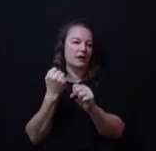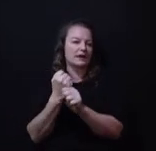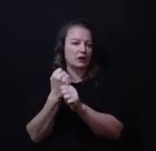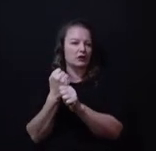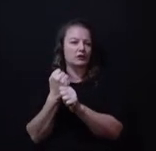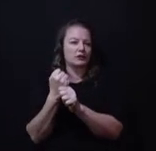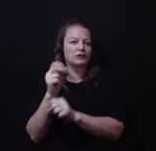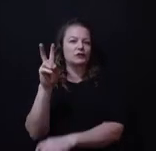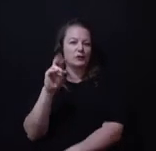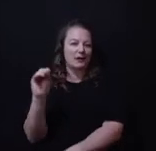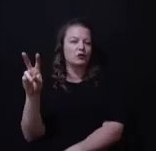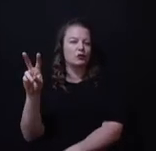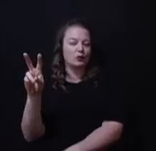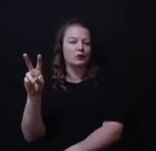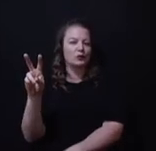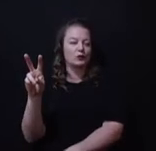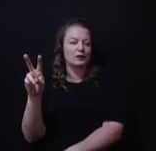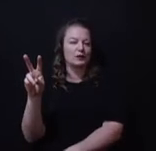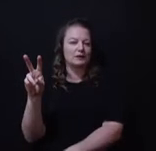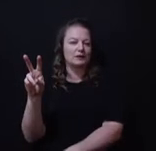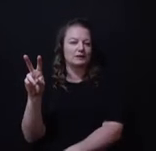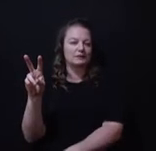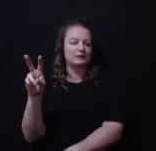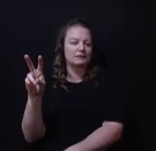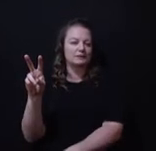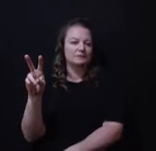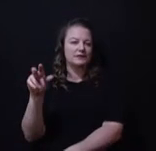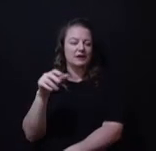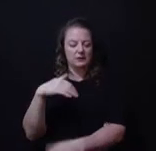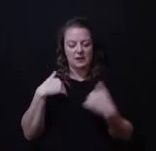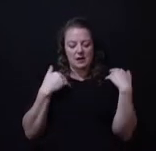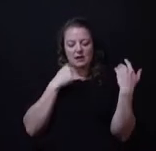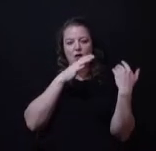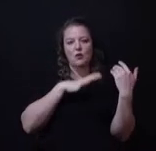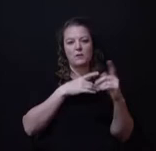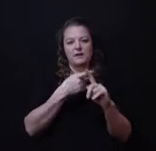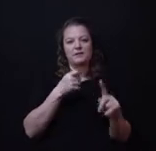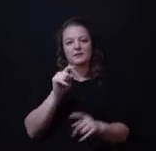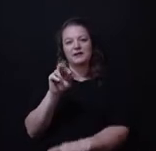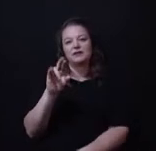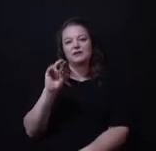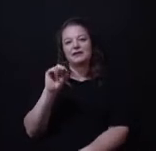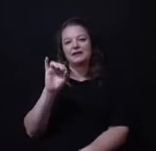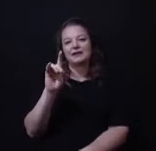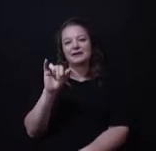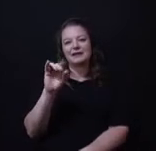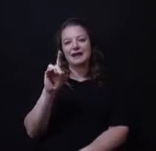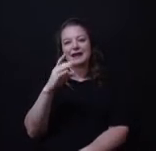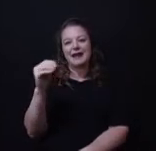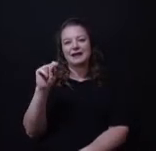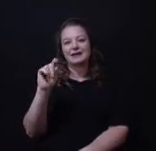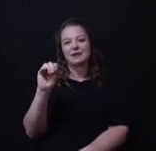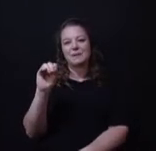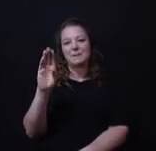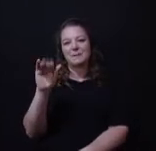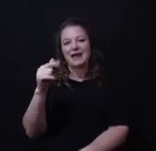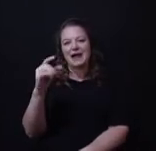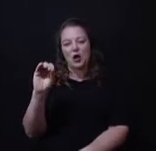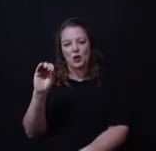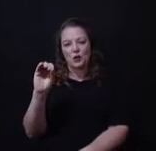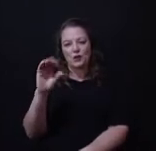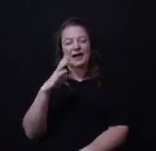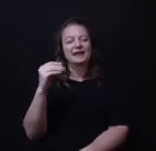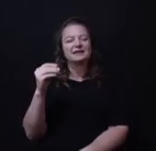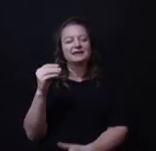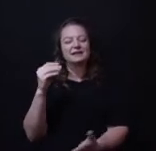It was the fall of 2002. She was a young lady from Trinidad and Tobago, and she had had a miraculous encounter